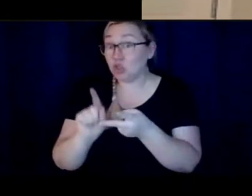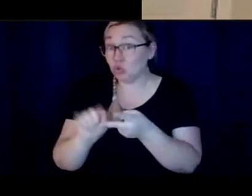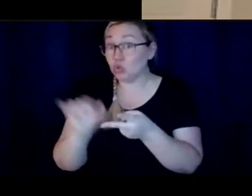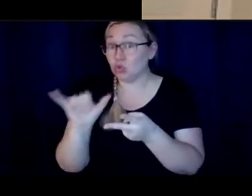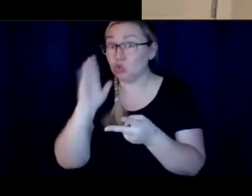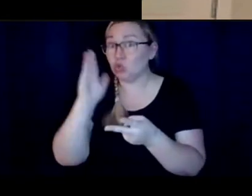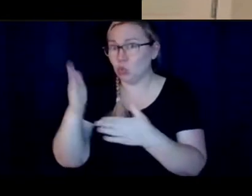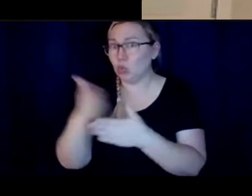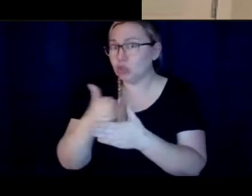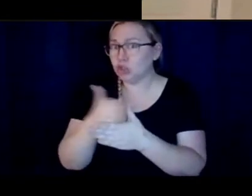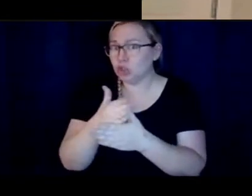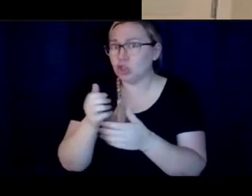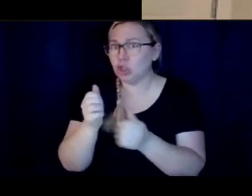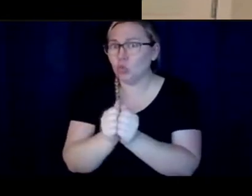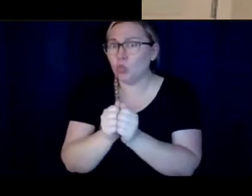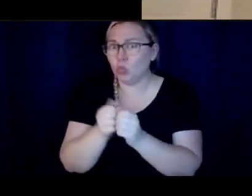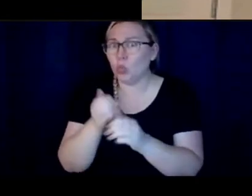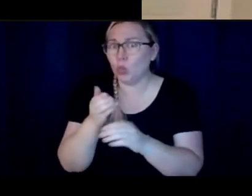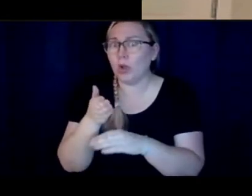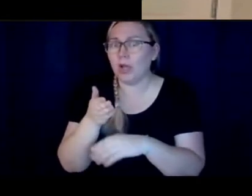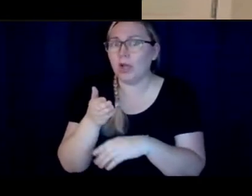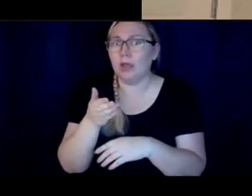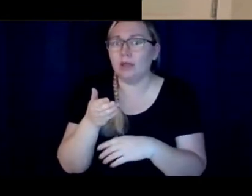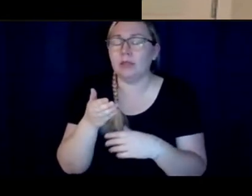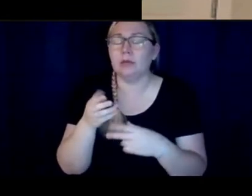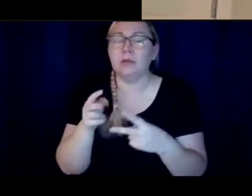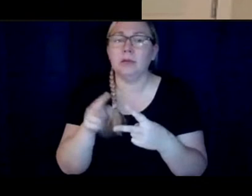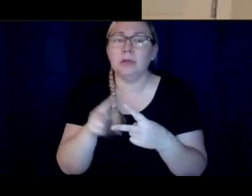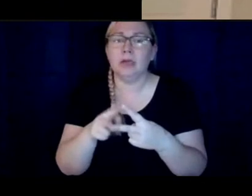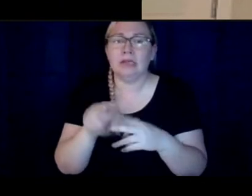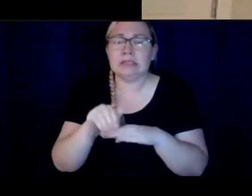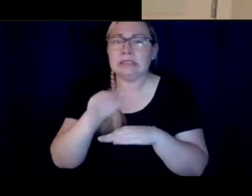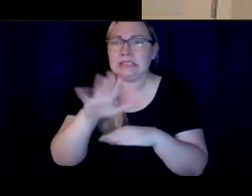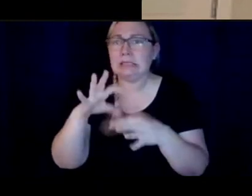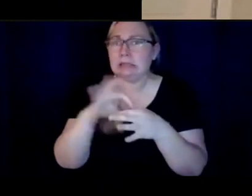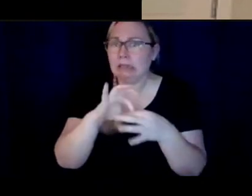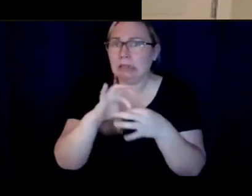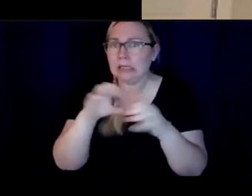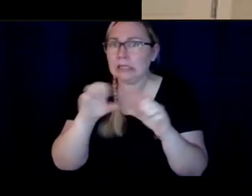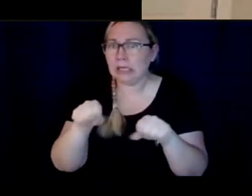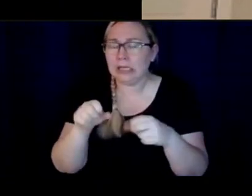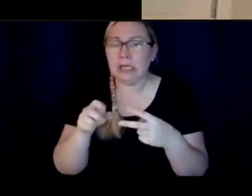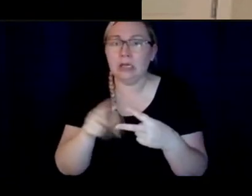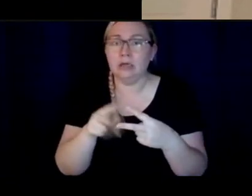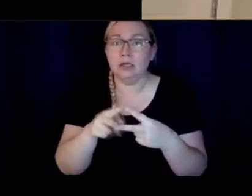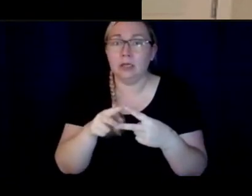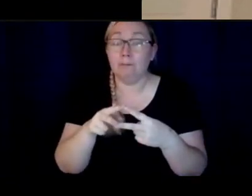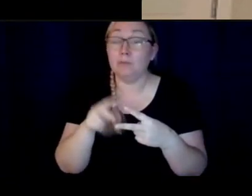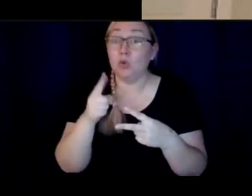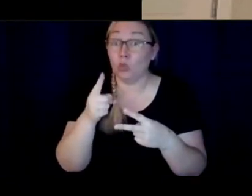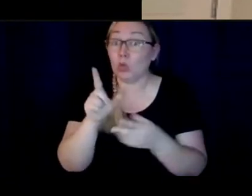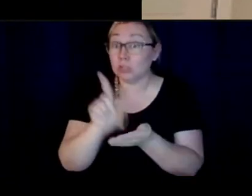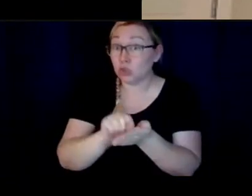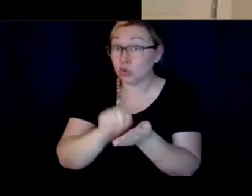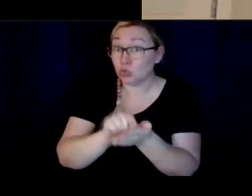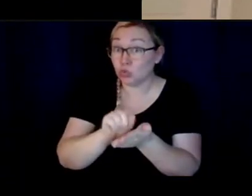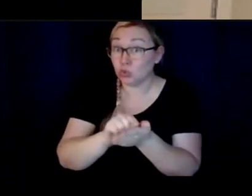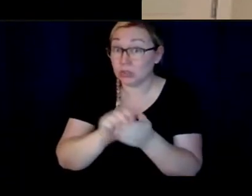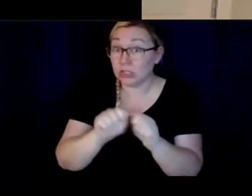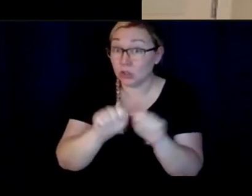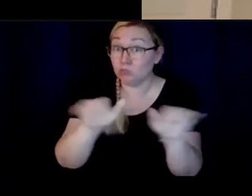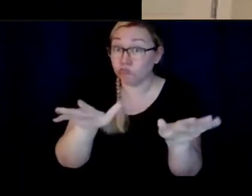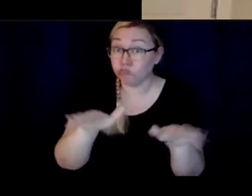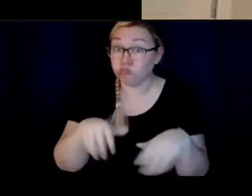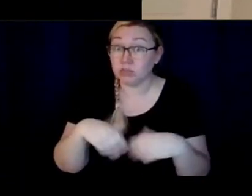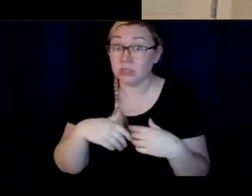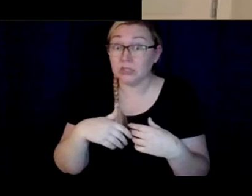with you all later on. I'm going to send a link, but it's a newsletter where